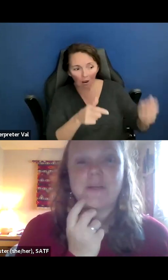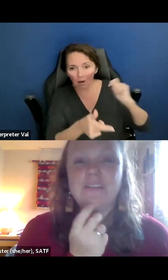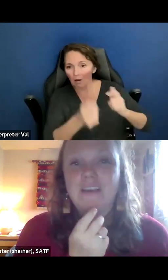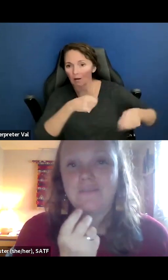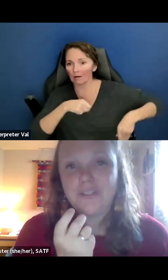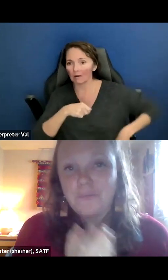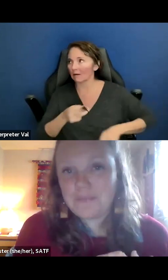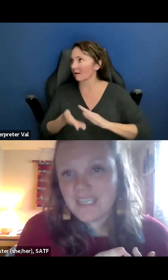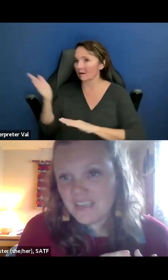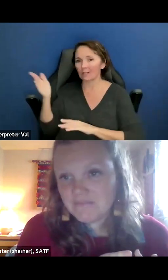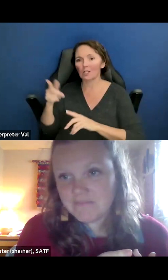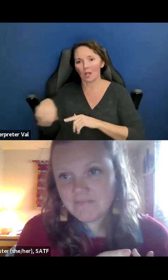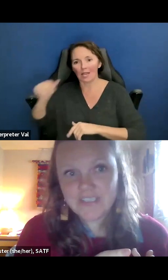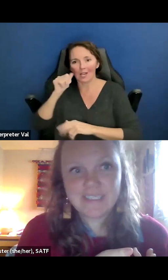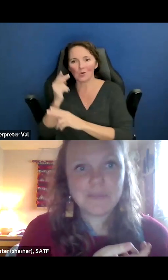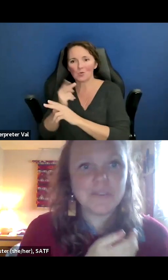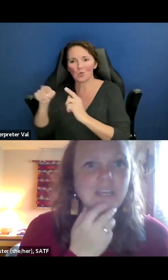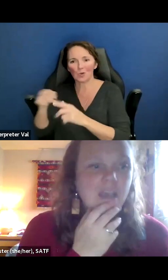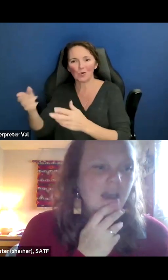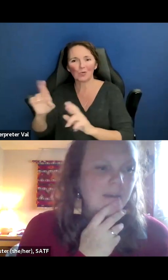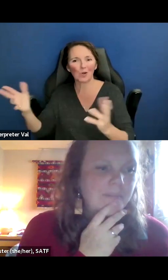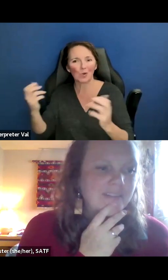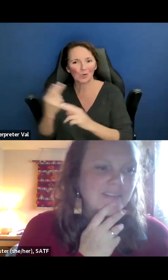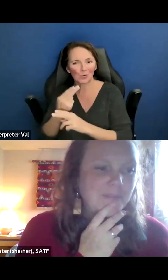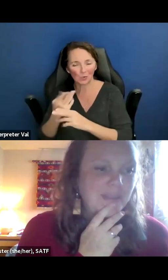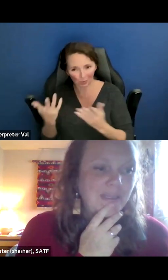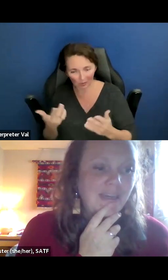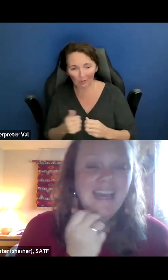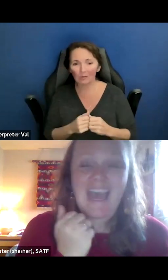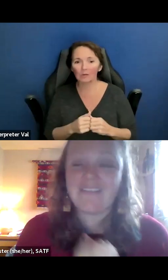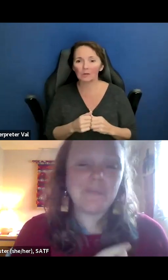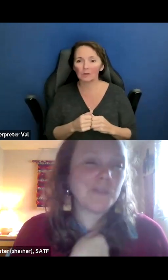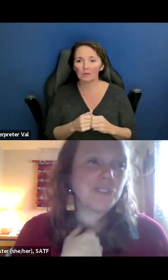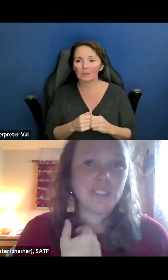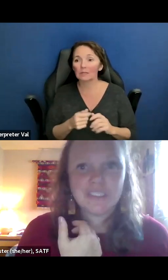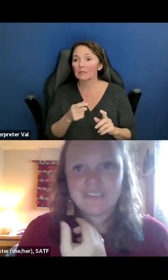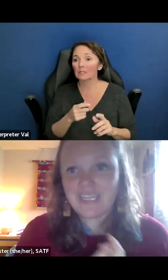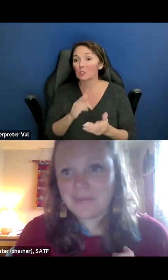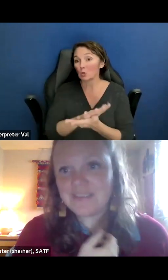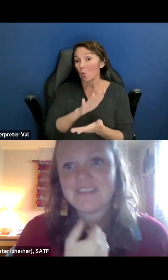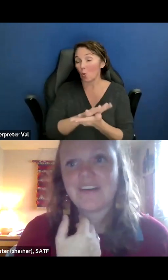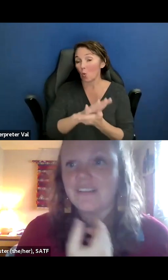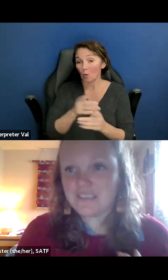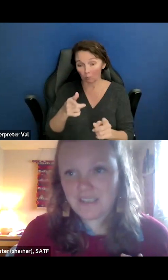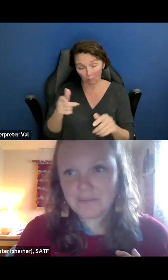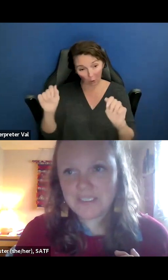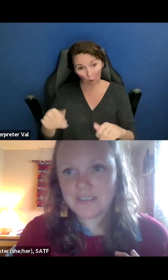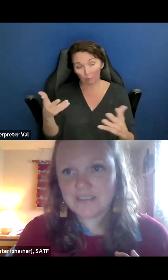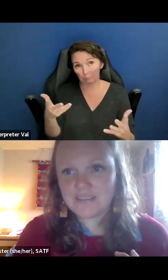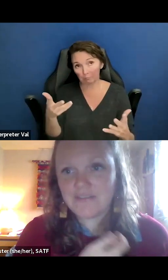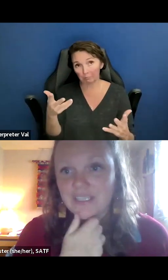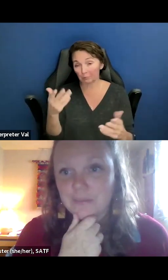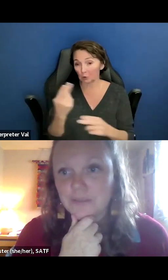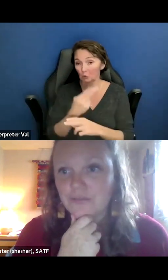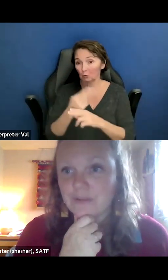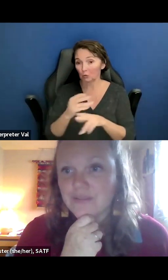on various parts of your website, for example. This could be having brochures and business cards and other